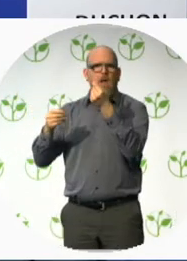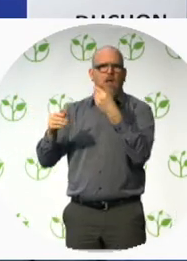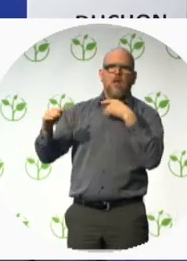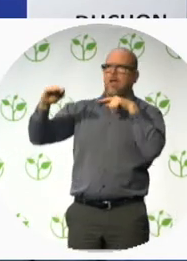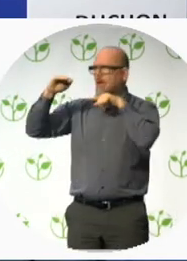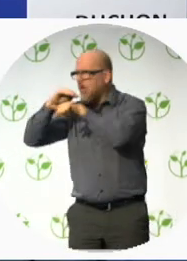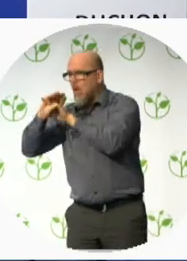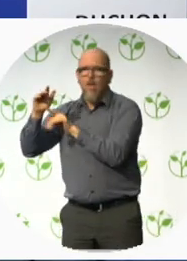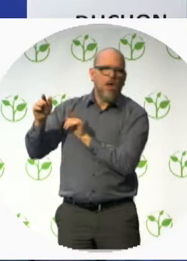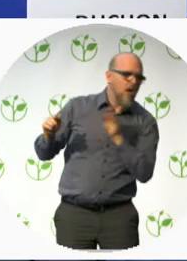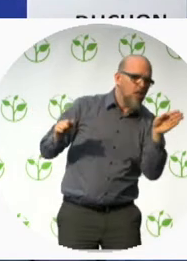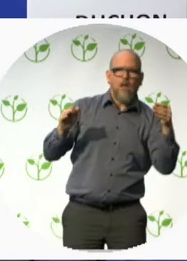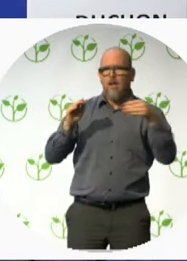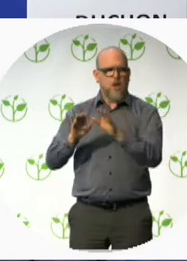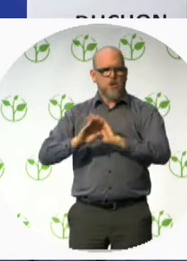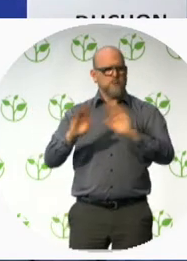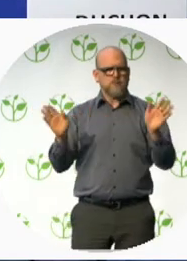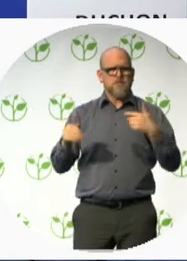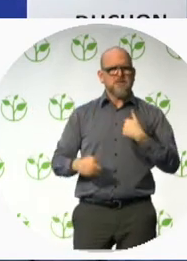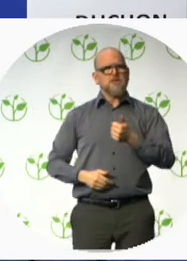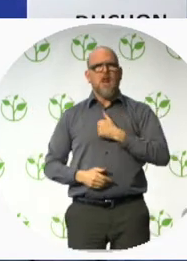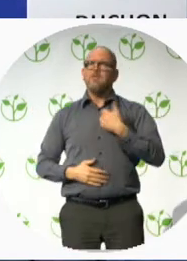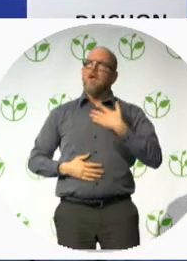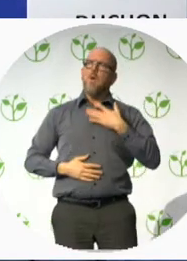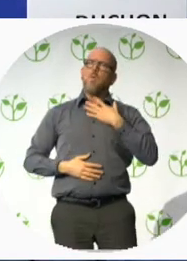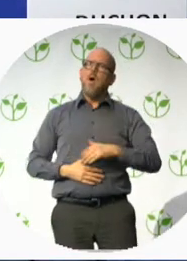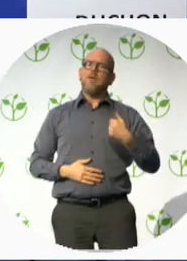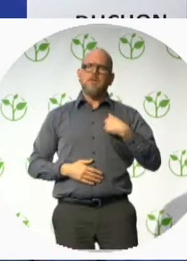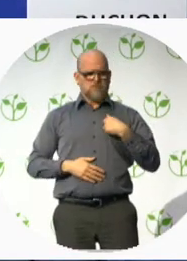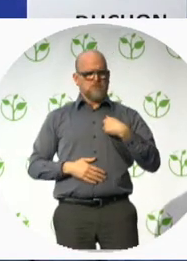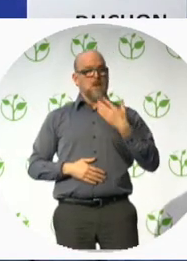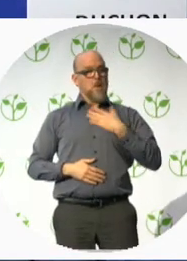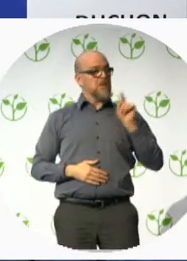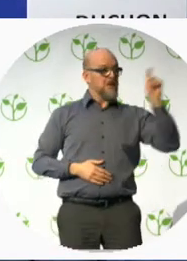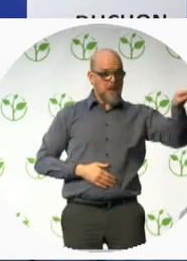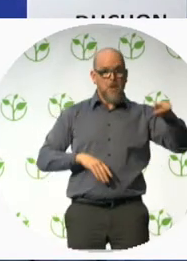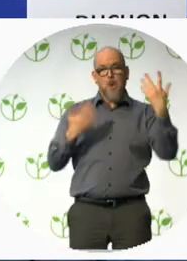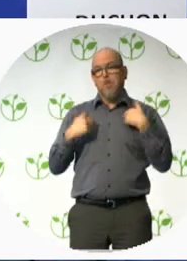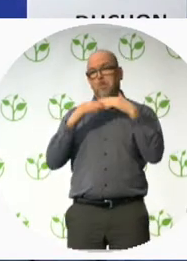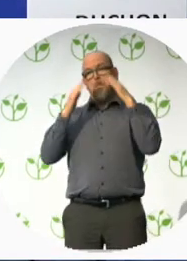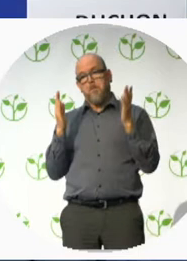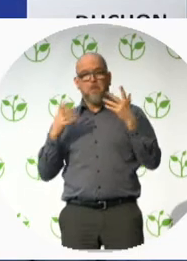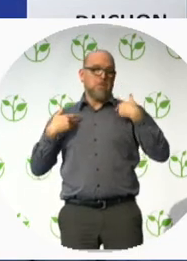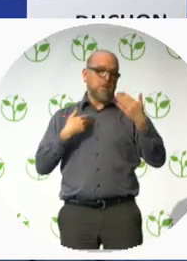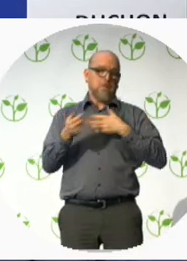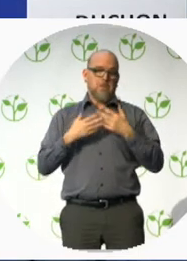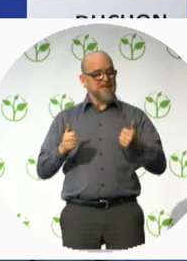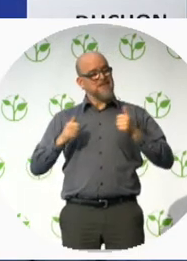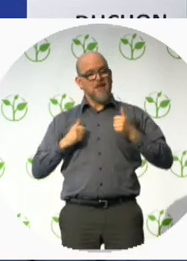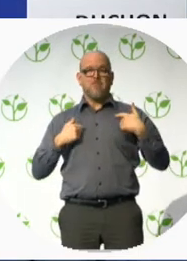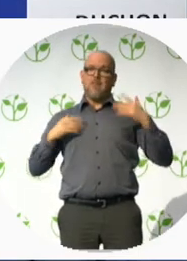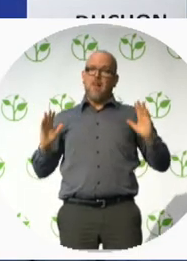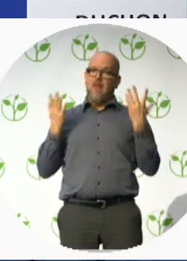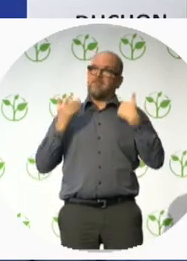The video advice from the comfort of your own home. So this means technology makes life easier. How does this